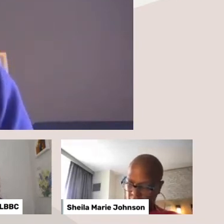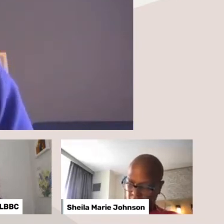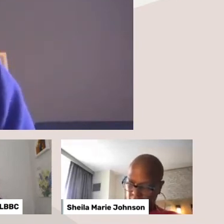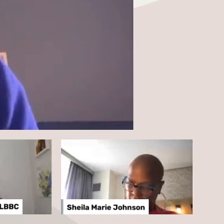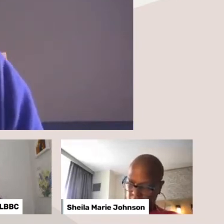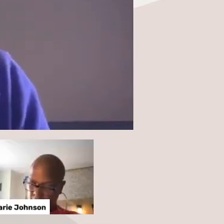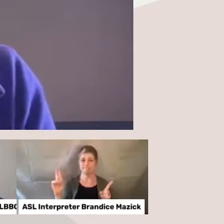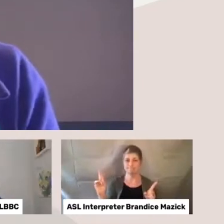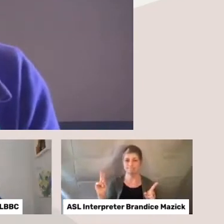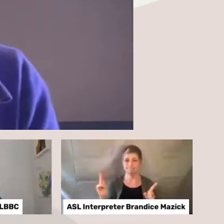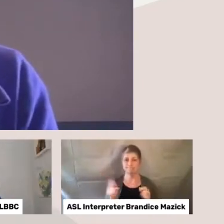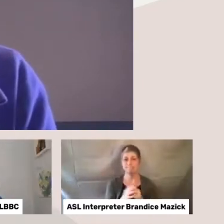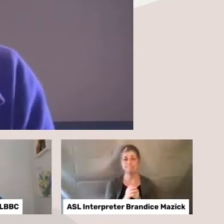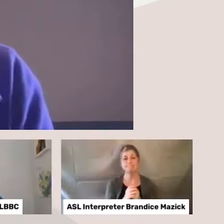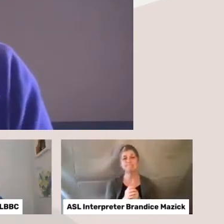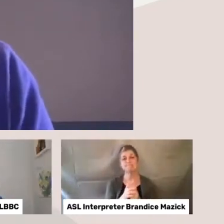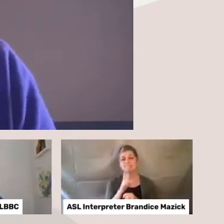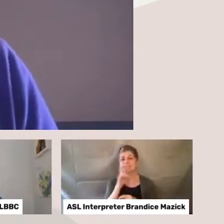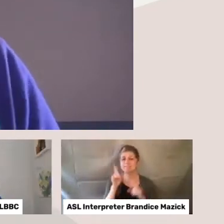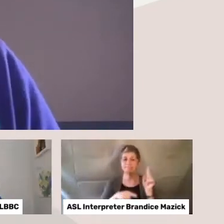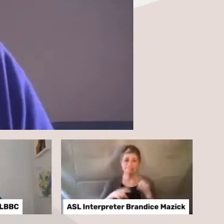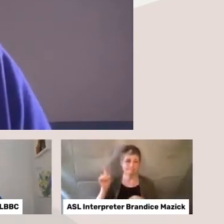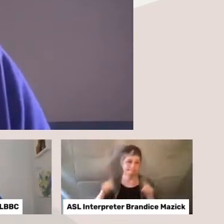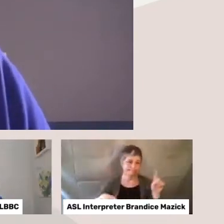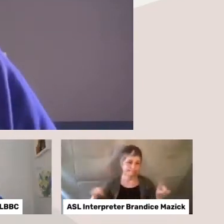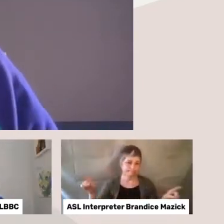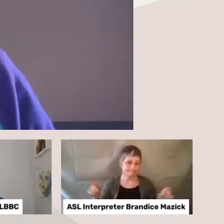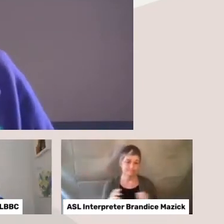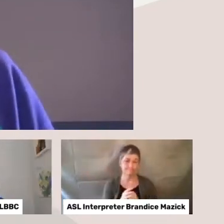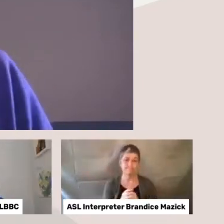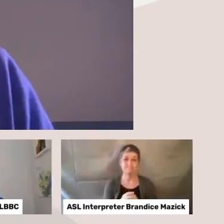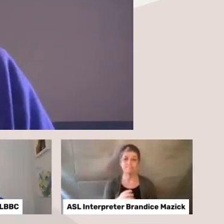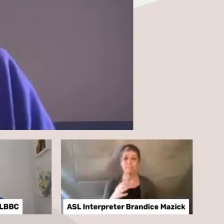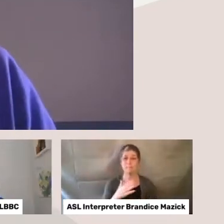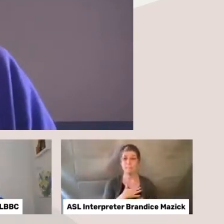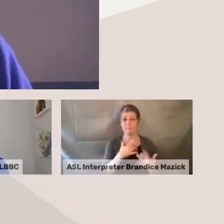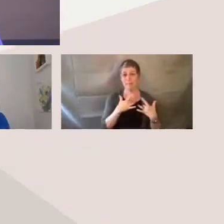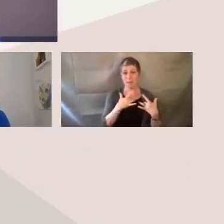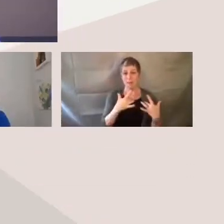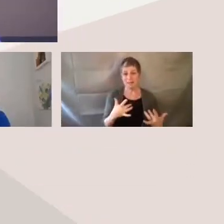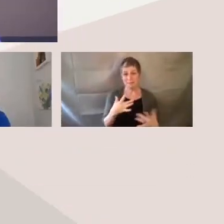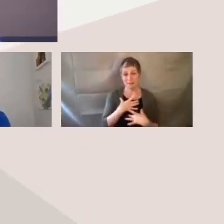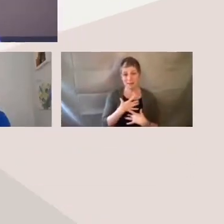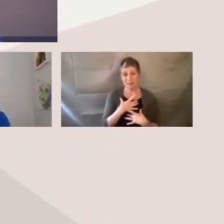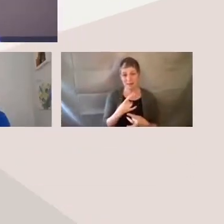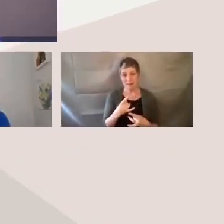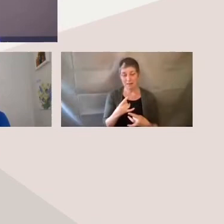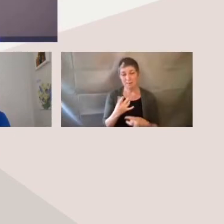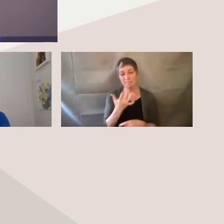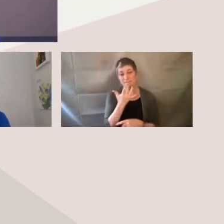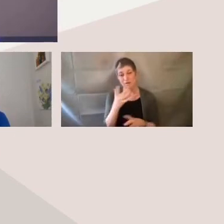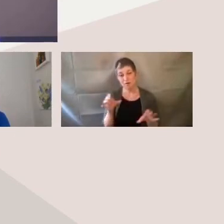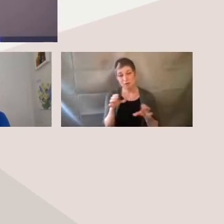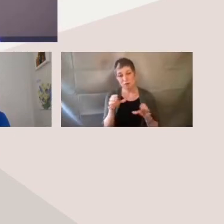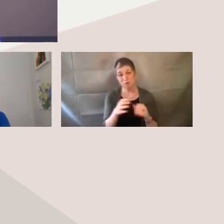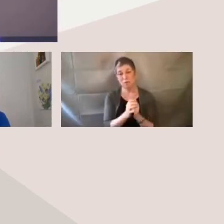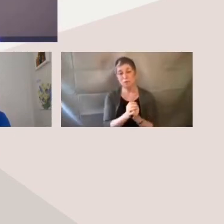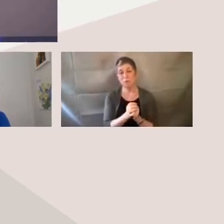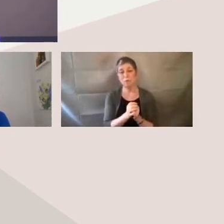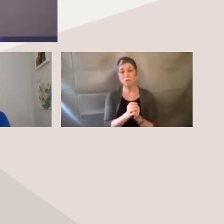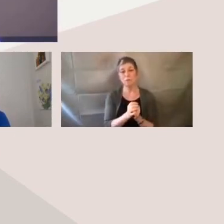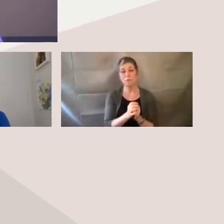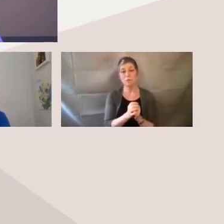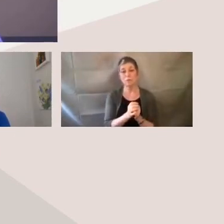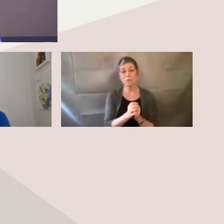So it really varies. What I typically like to do, and I definitely